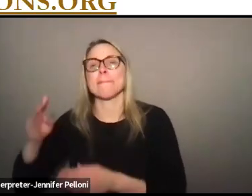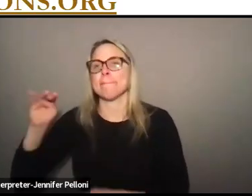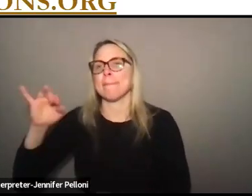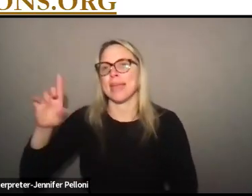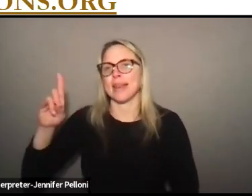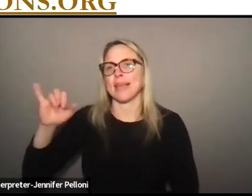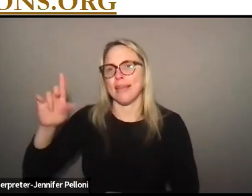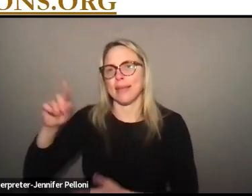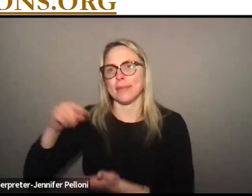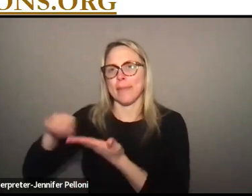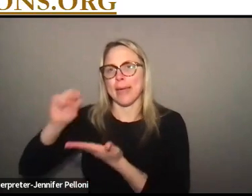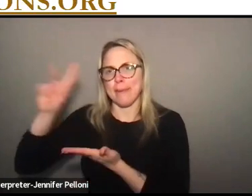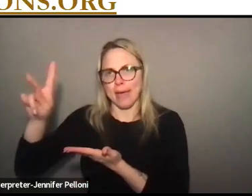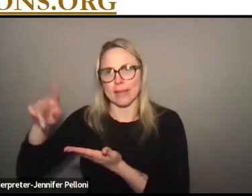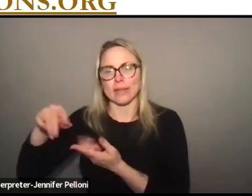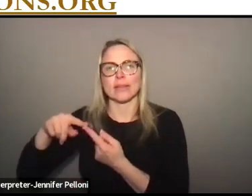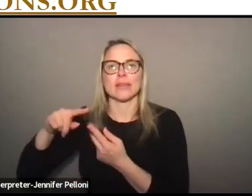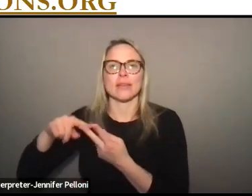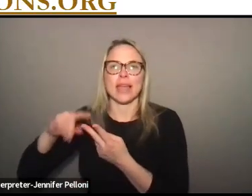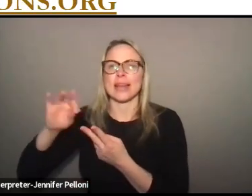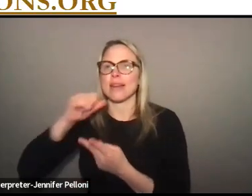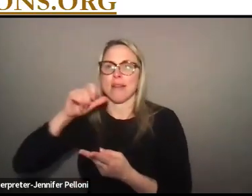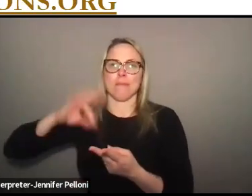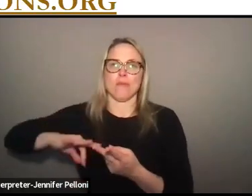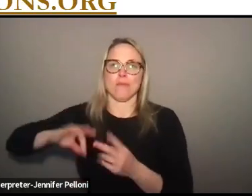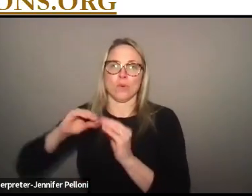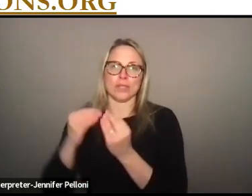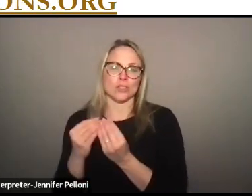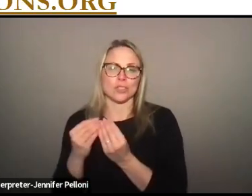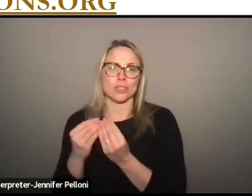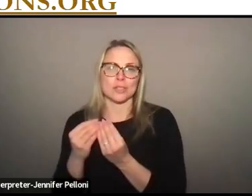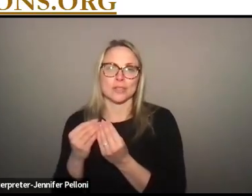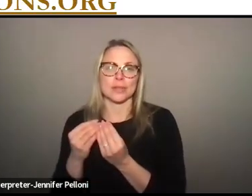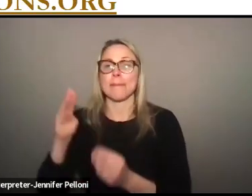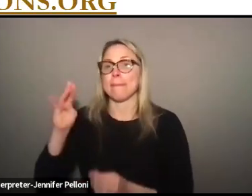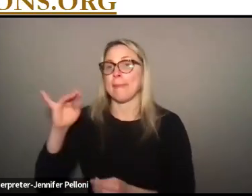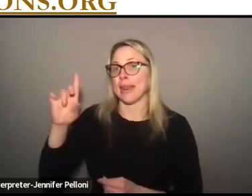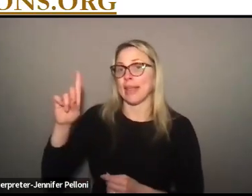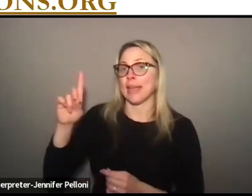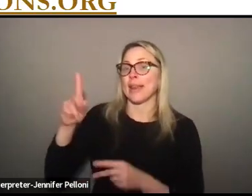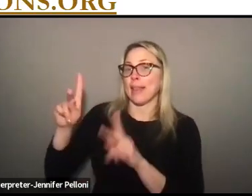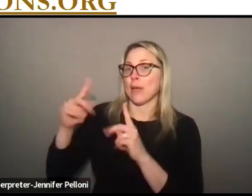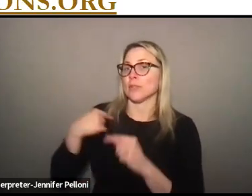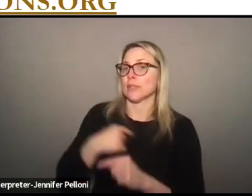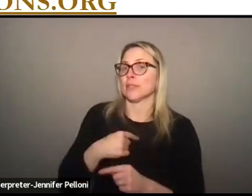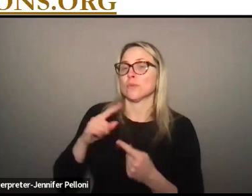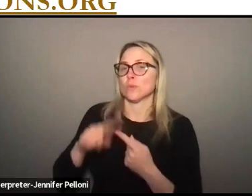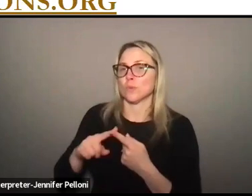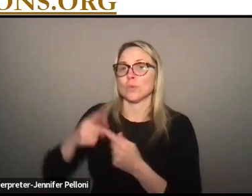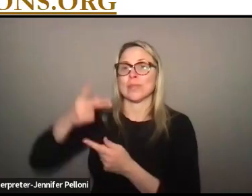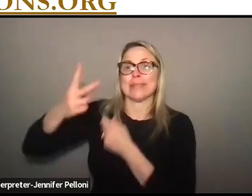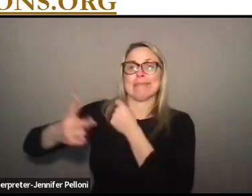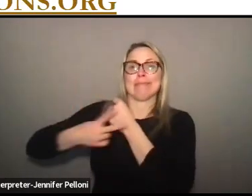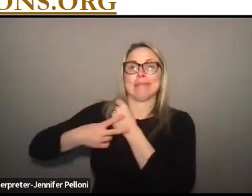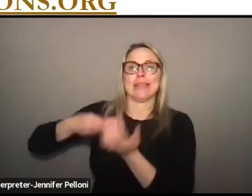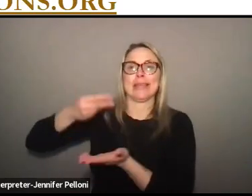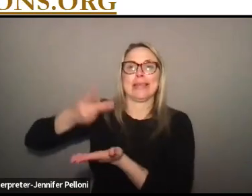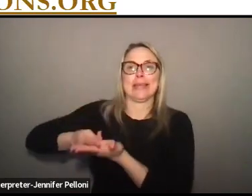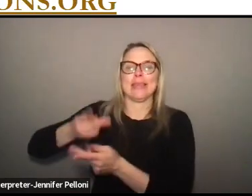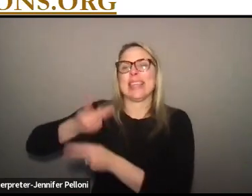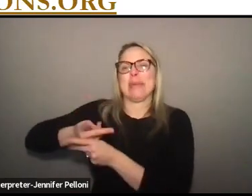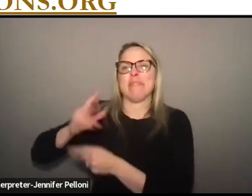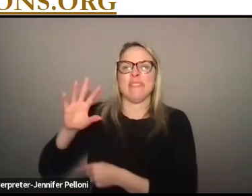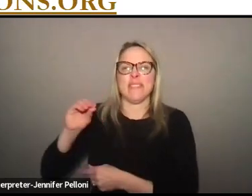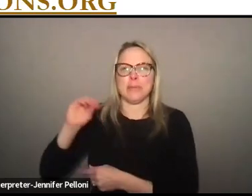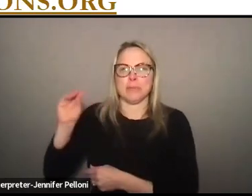payback, and then, as a nonprofit organization, Medicaid allows us to retain 50%, but that's for the